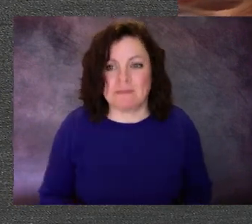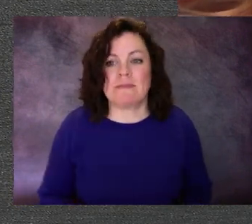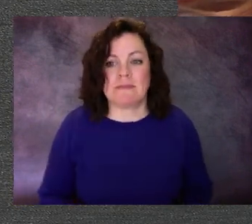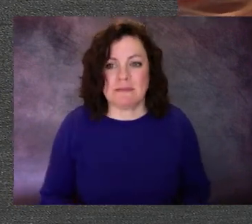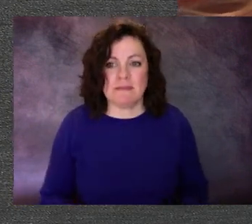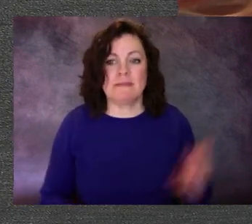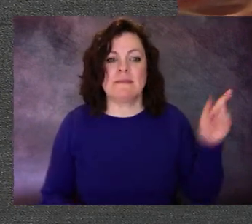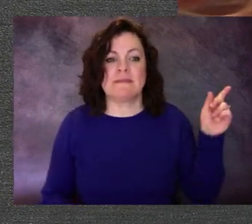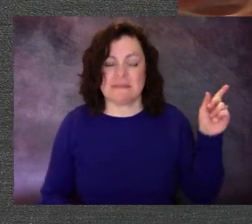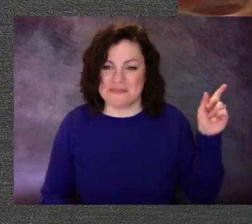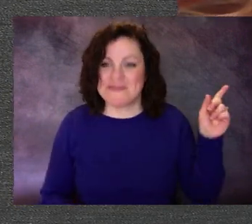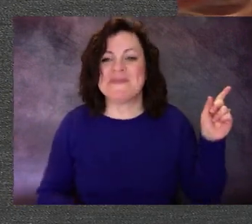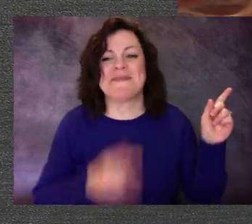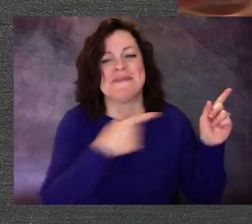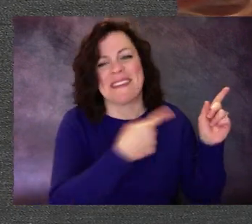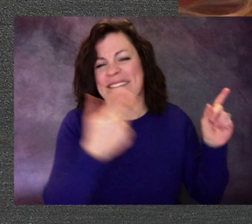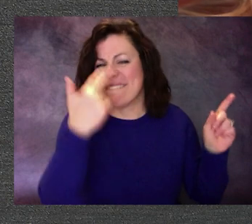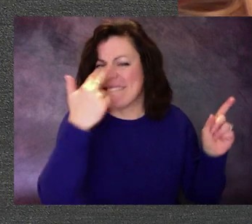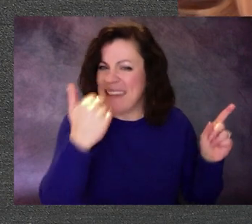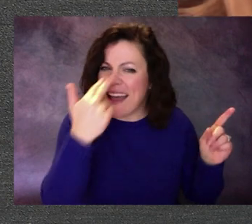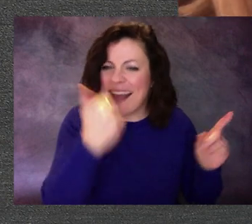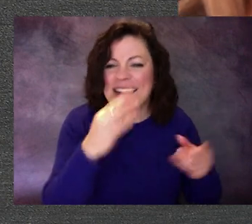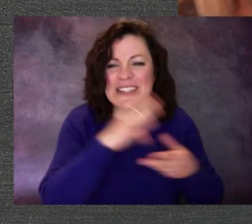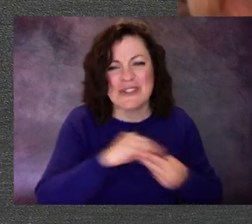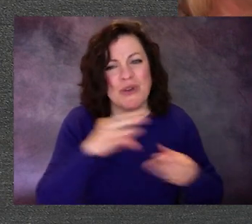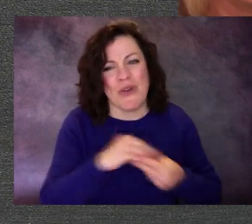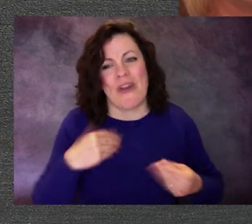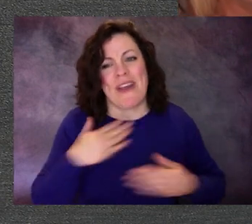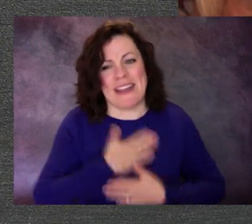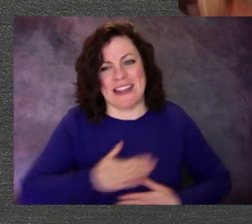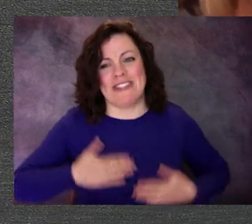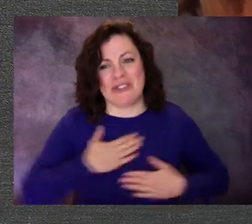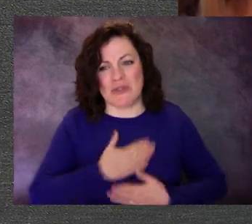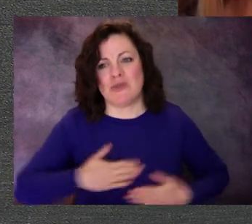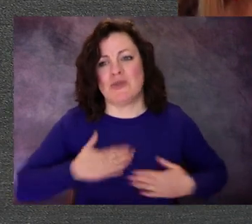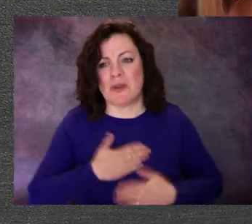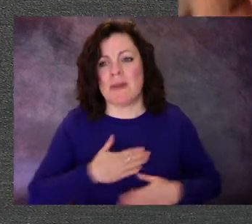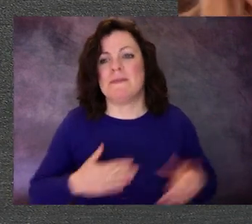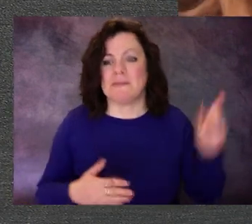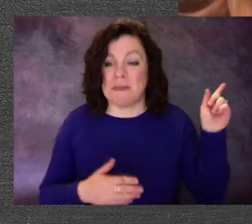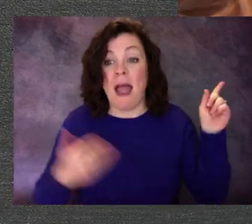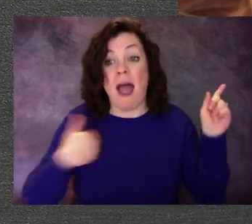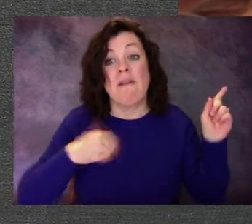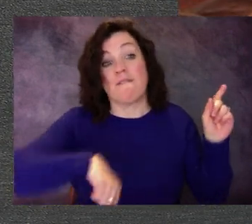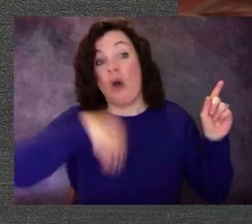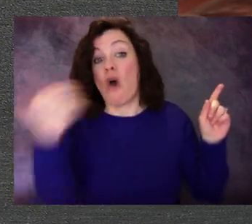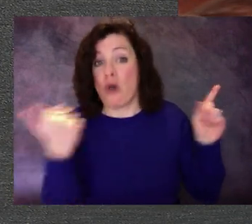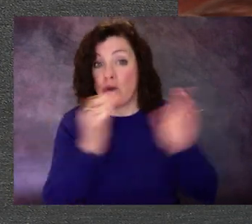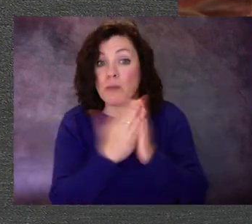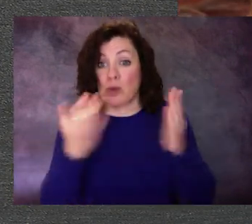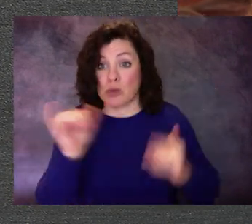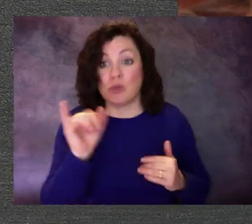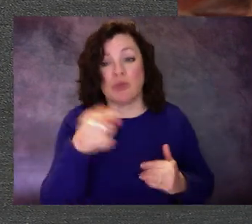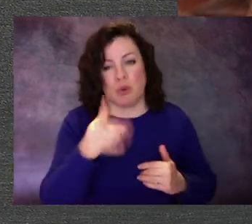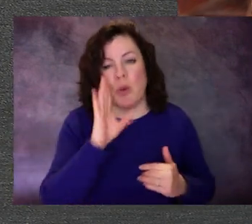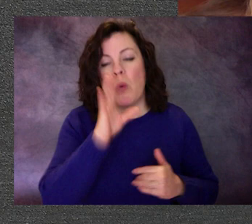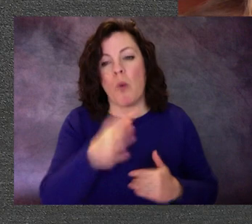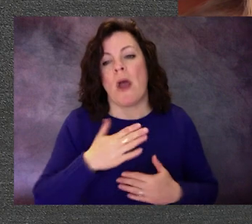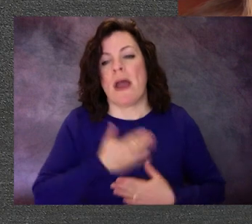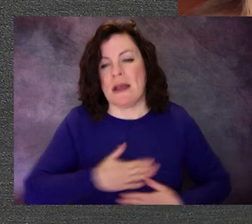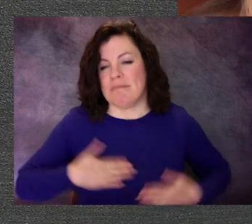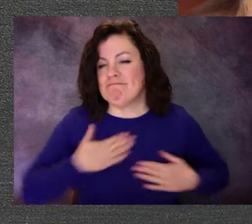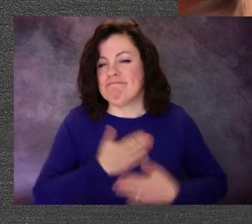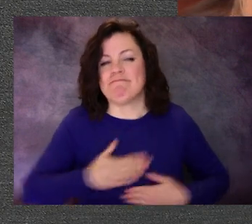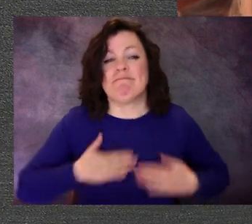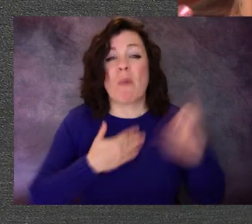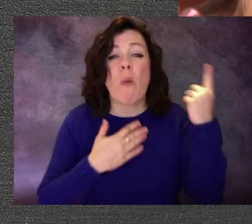another really funny and really silly book that you might enjoy if you like this one. Did you see how worn out this is? The pages are even